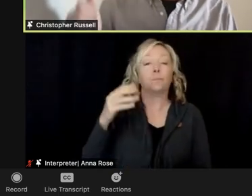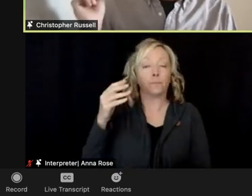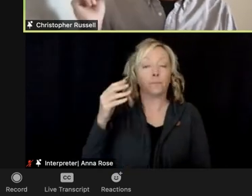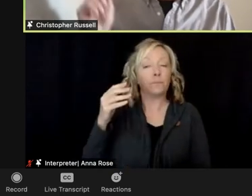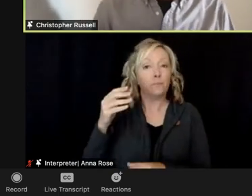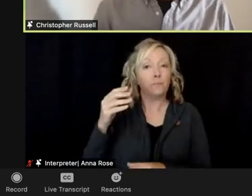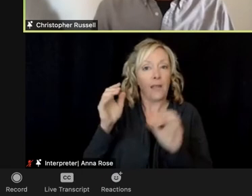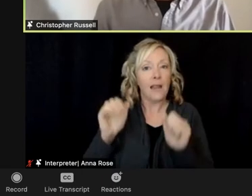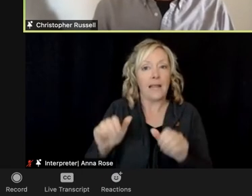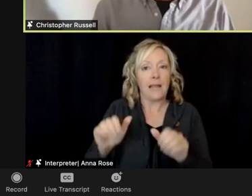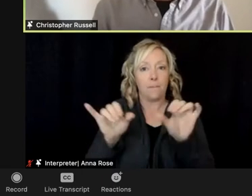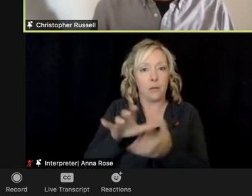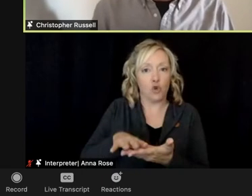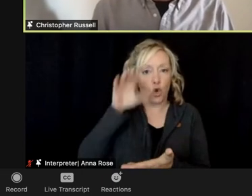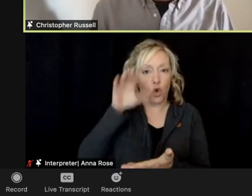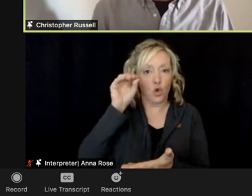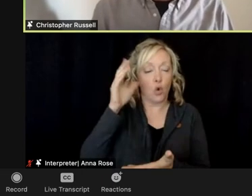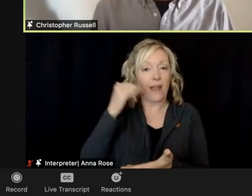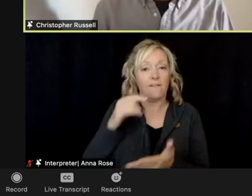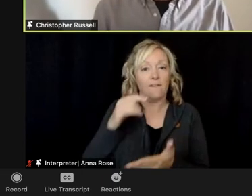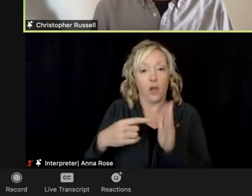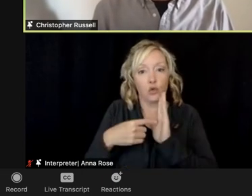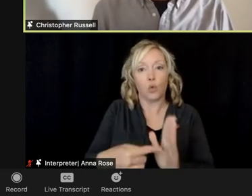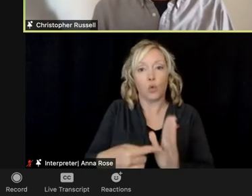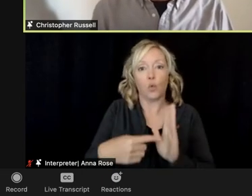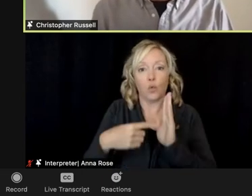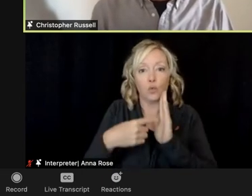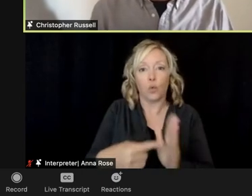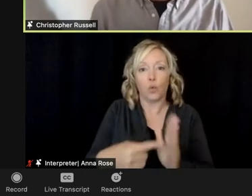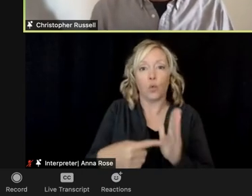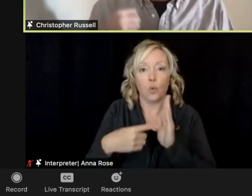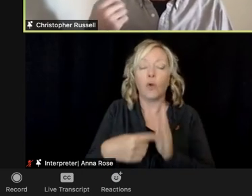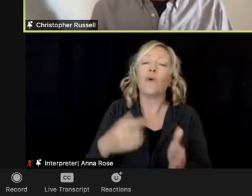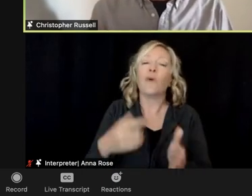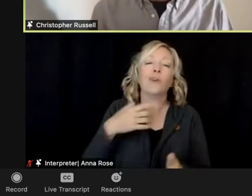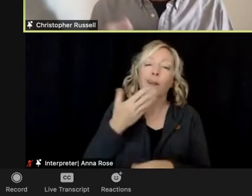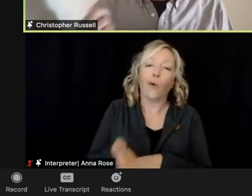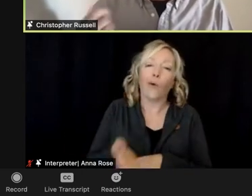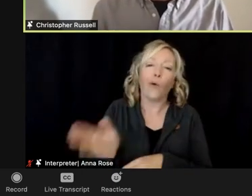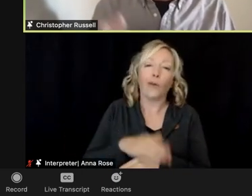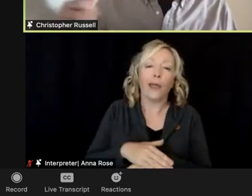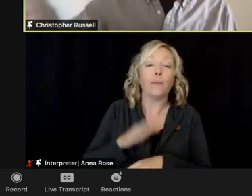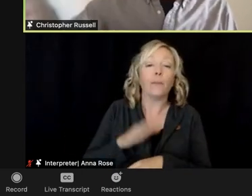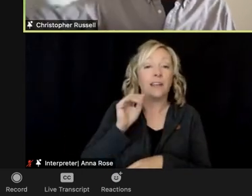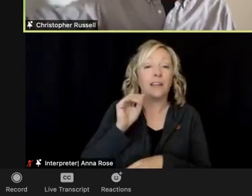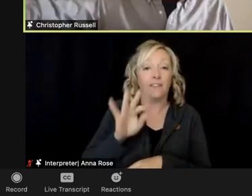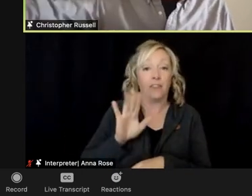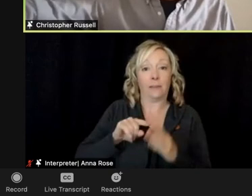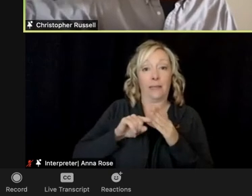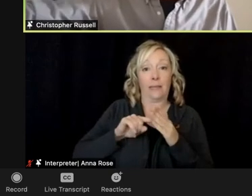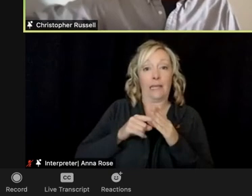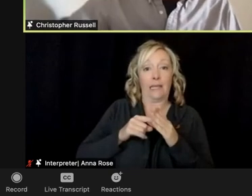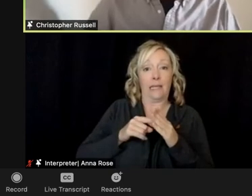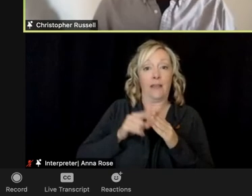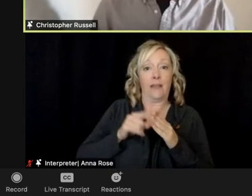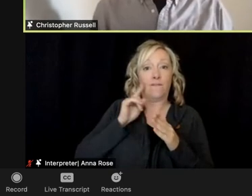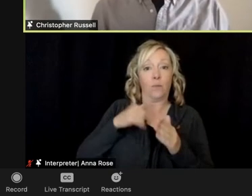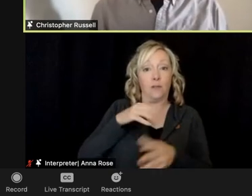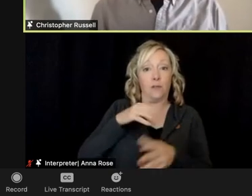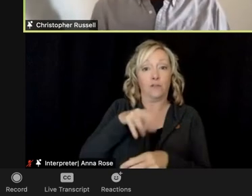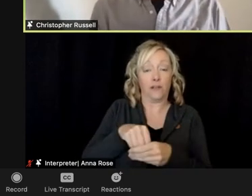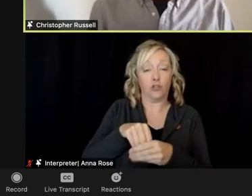green glow stick consistently, and I don't mean like all day, but if I make that the beginning point of my CVI